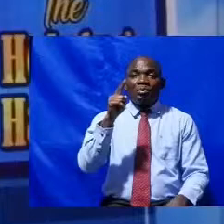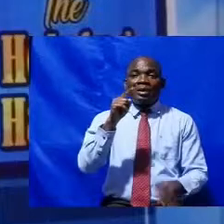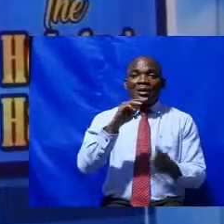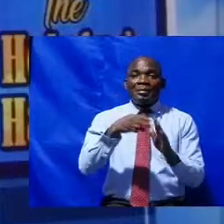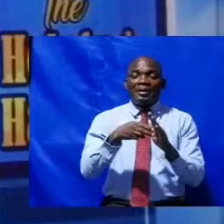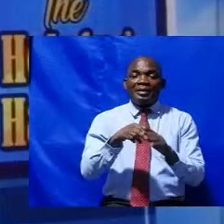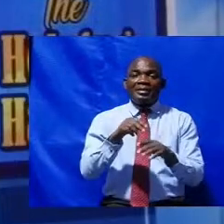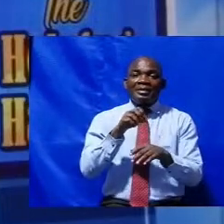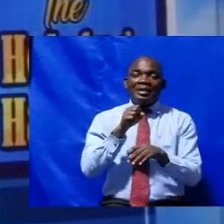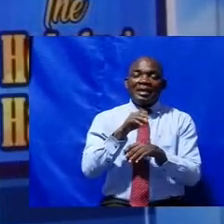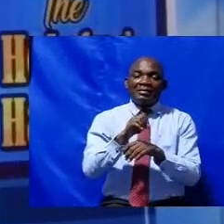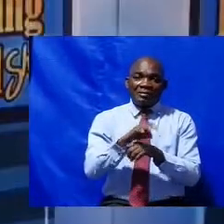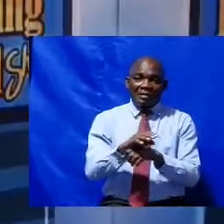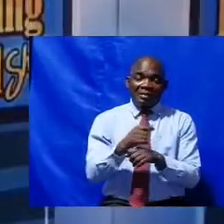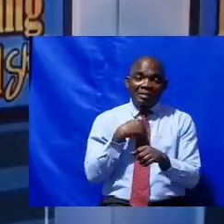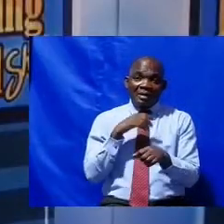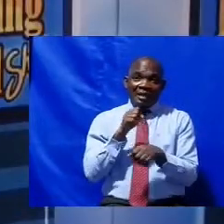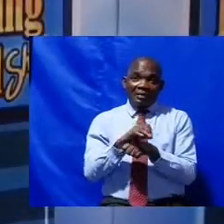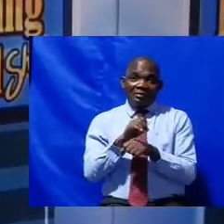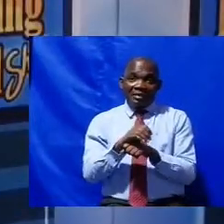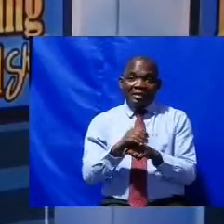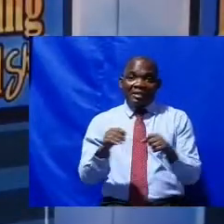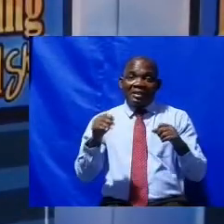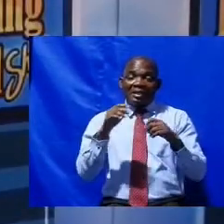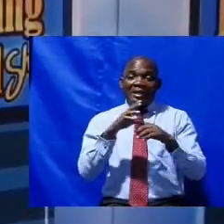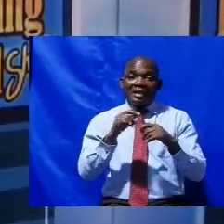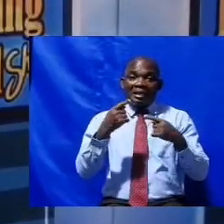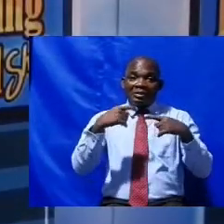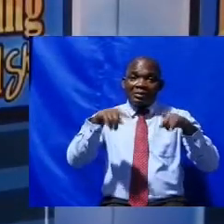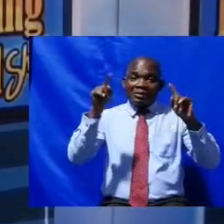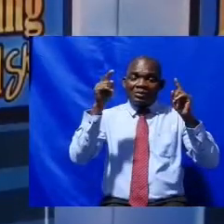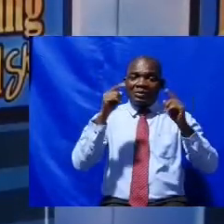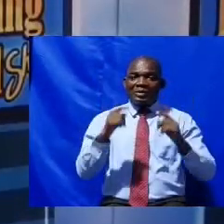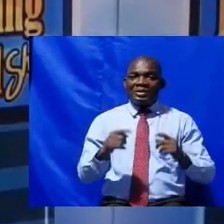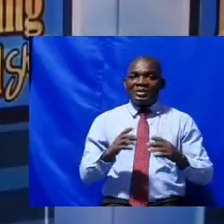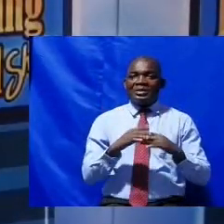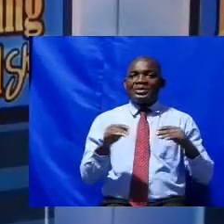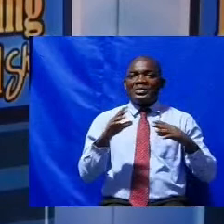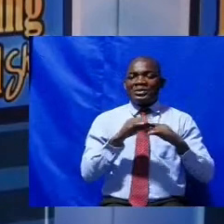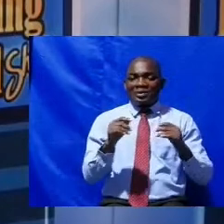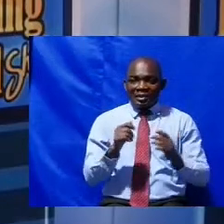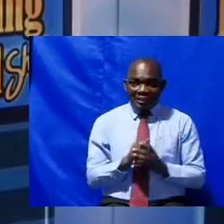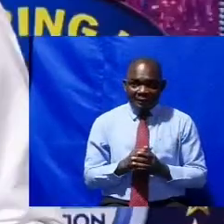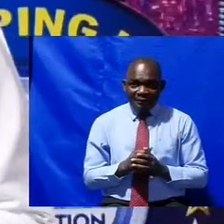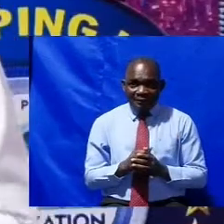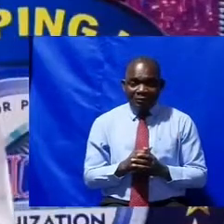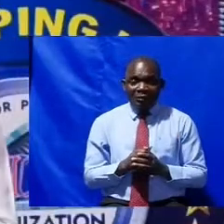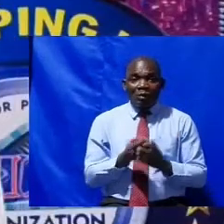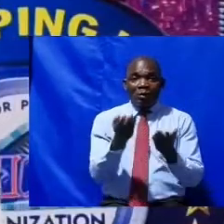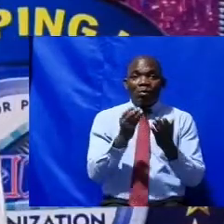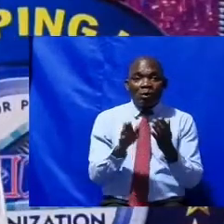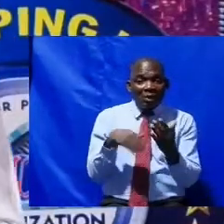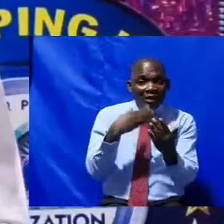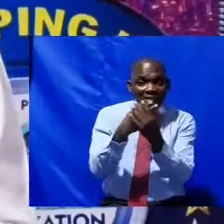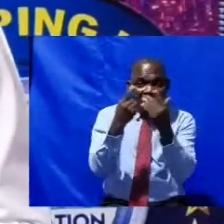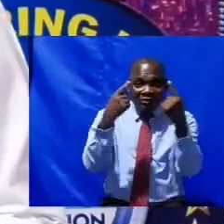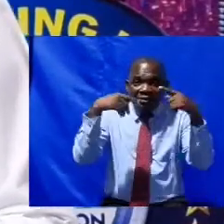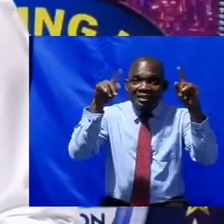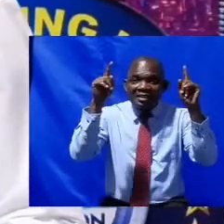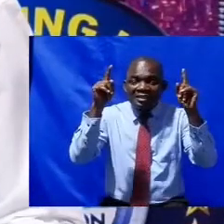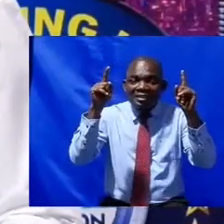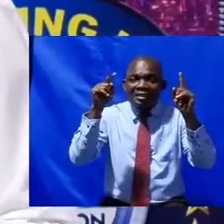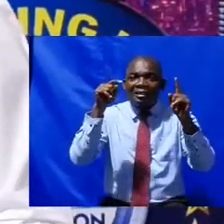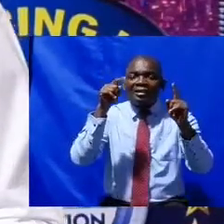60 Second Success with the Bishop, where I give you success nuggets for a successful life. In order to achieve